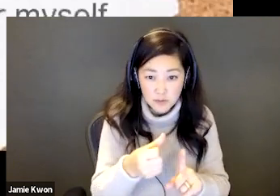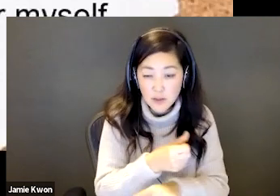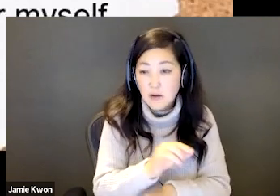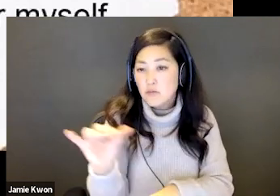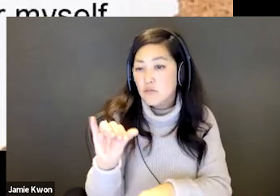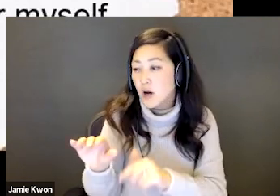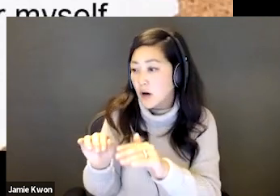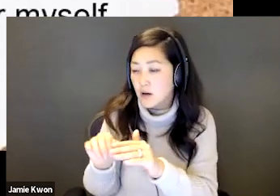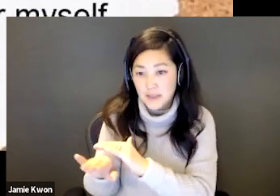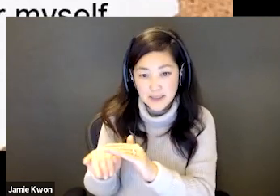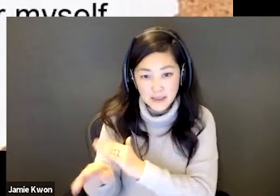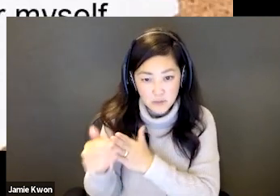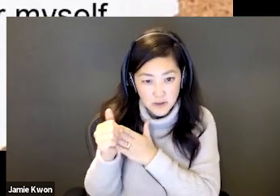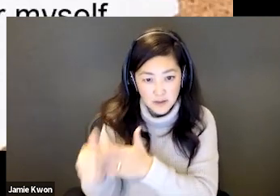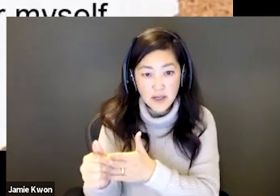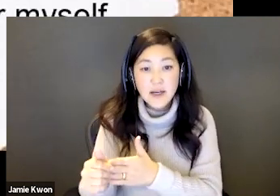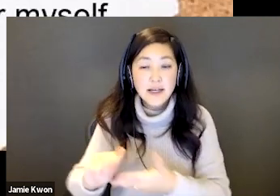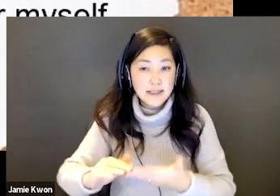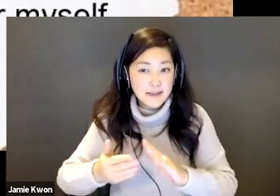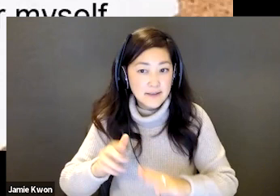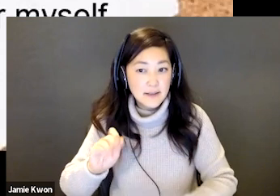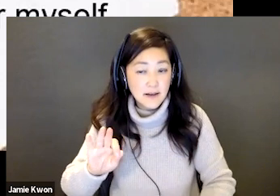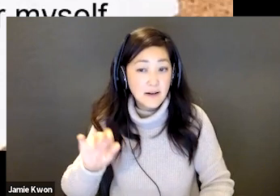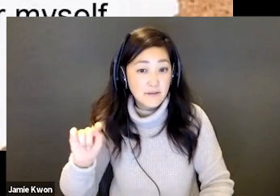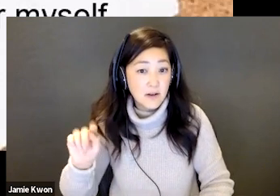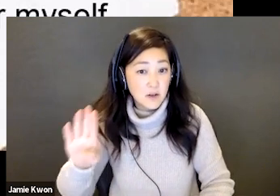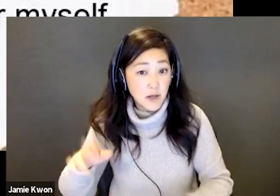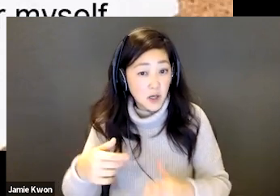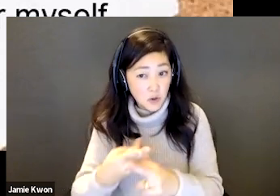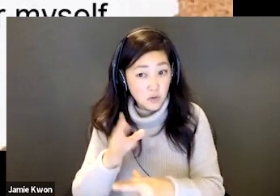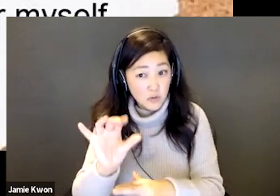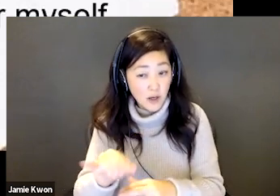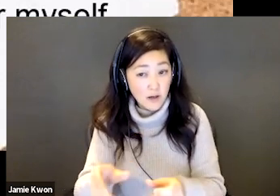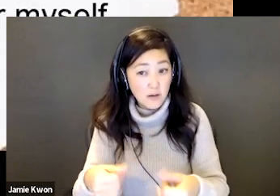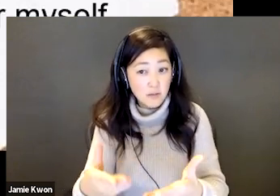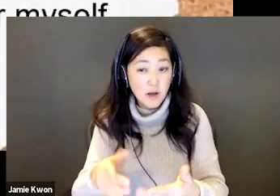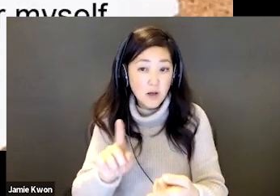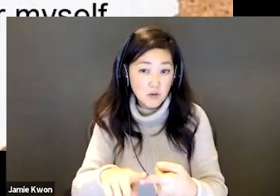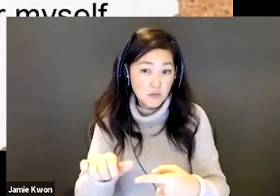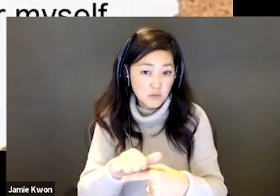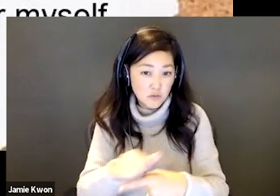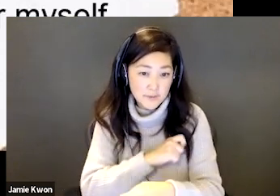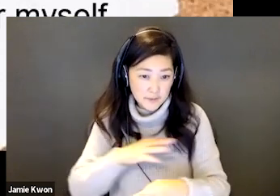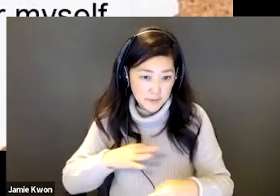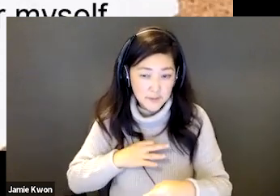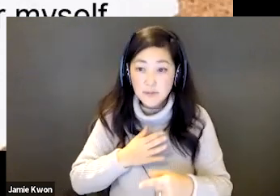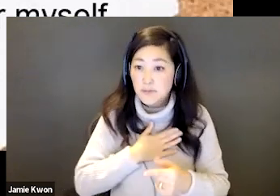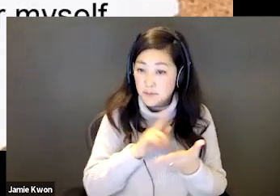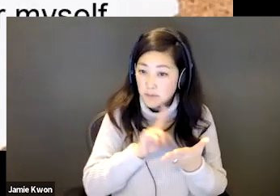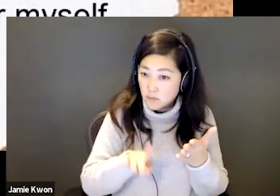accessibility guide, which the City of Thunder Bay used to train its employees. My research and